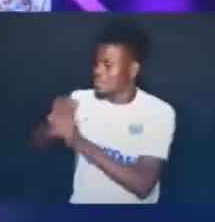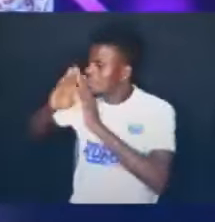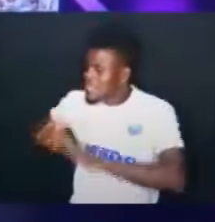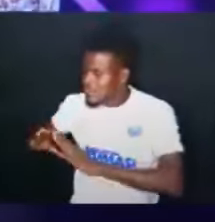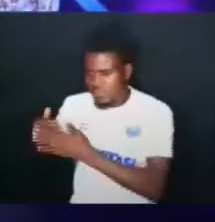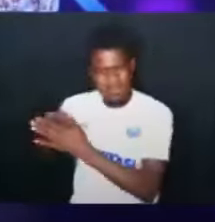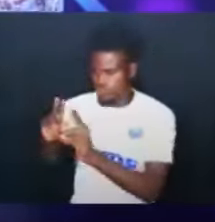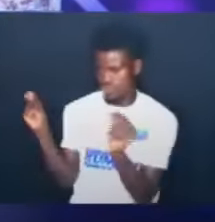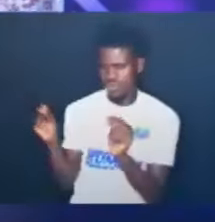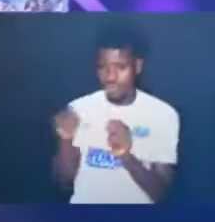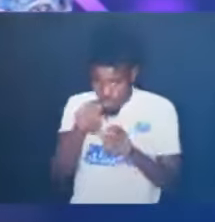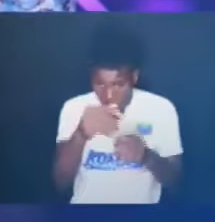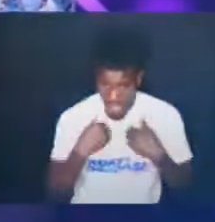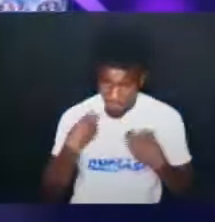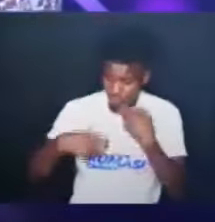moment, forgive.